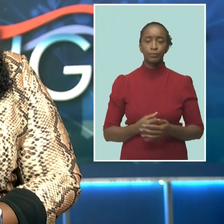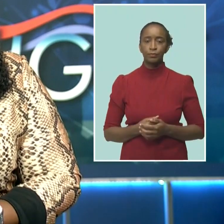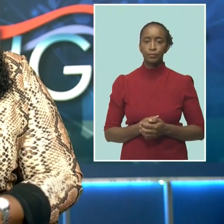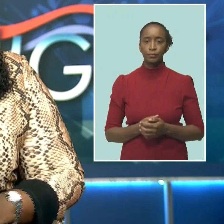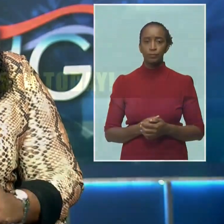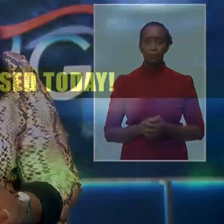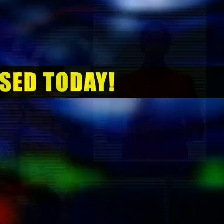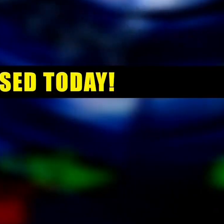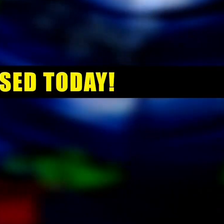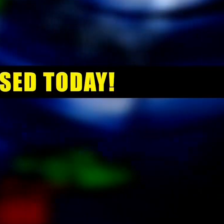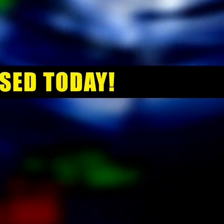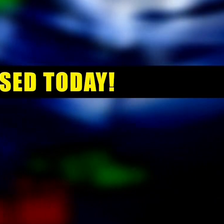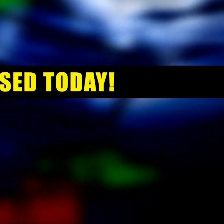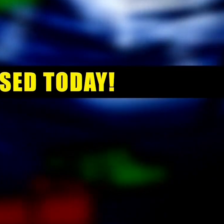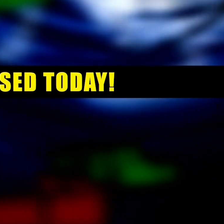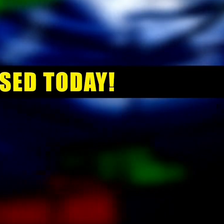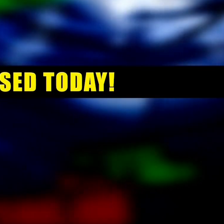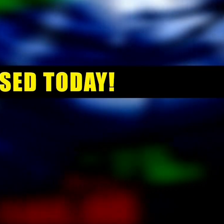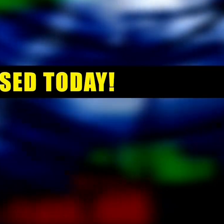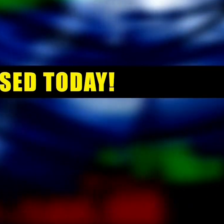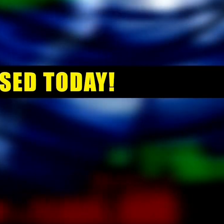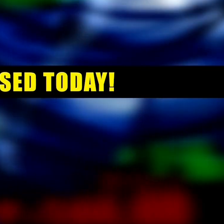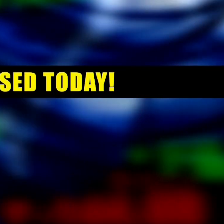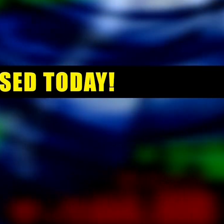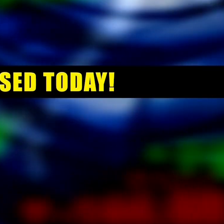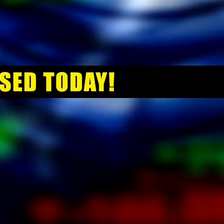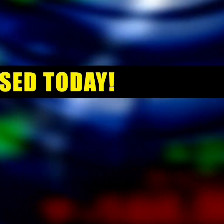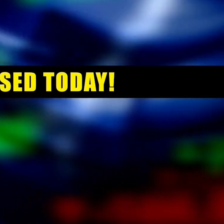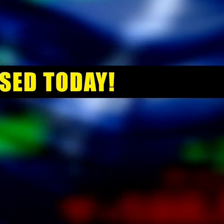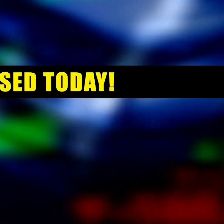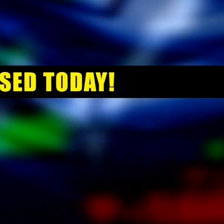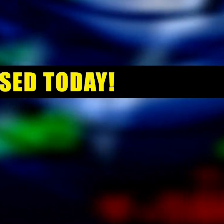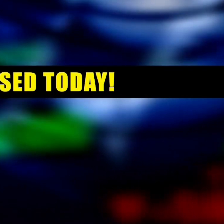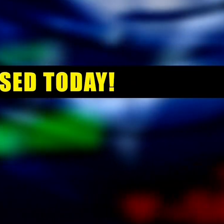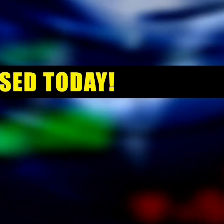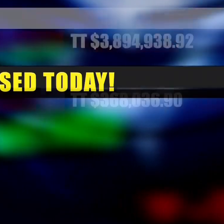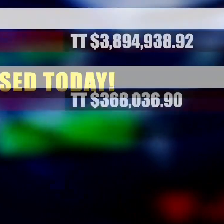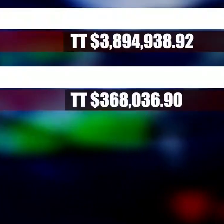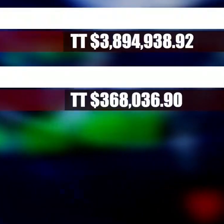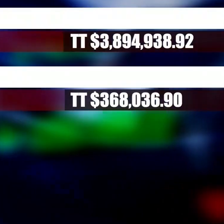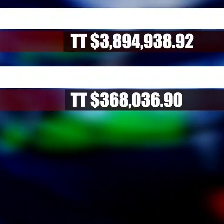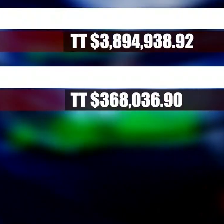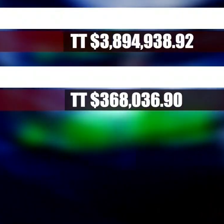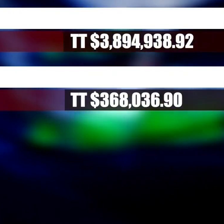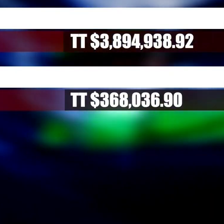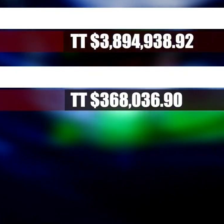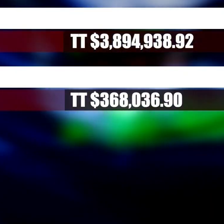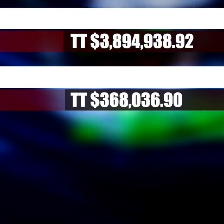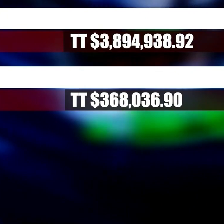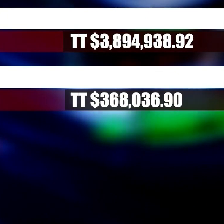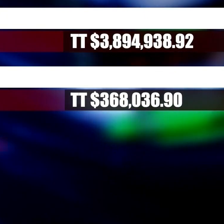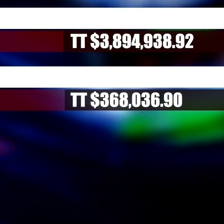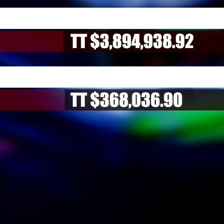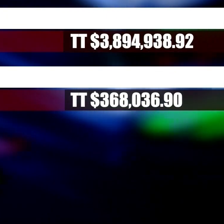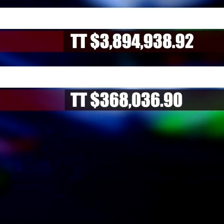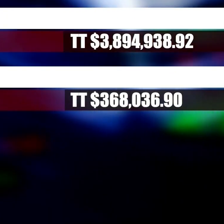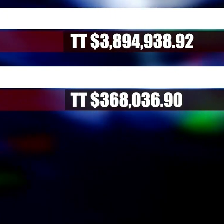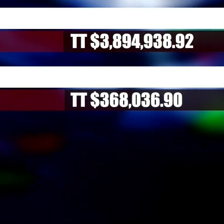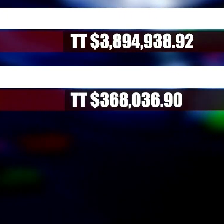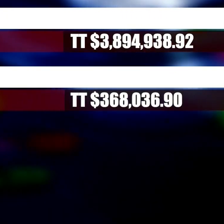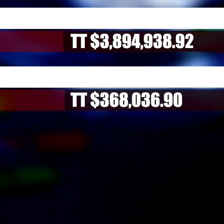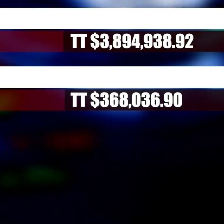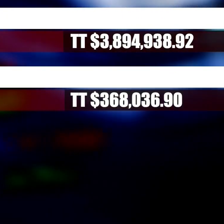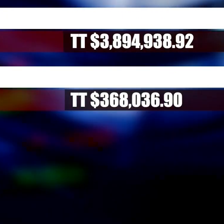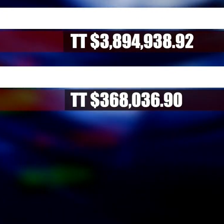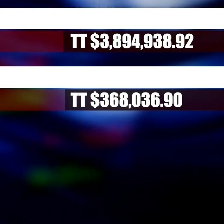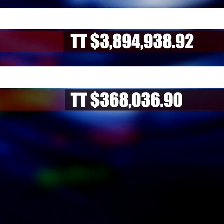markets. In Jamaica, the market was closed in observance of Ash Wednesday. But in Trinidad and Tobago, Massey Holdings